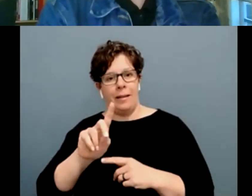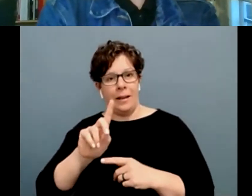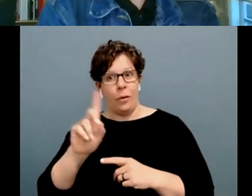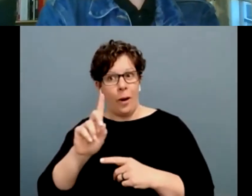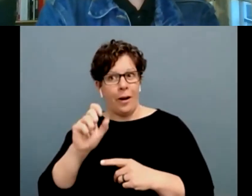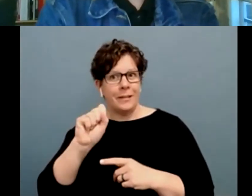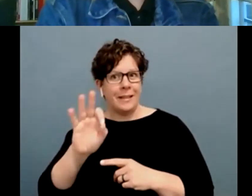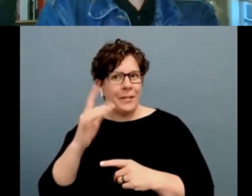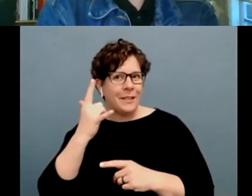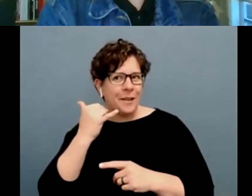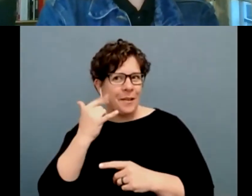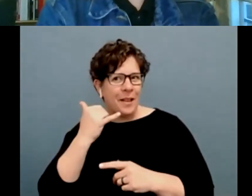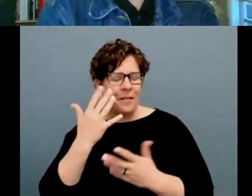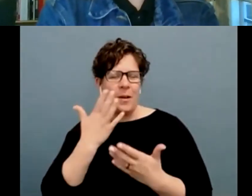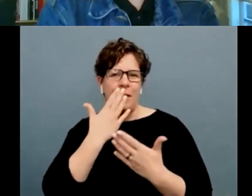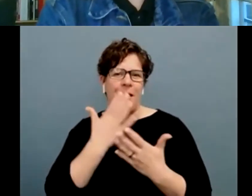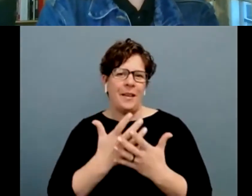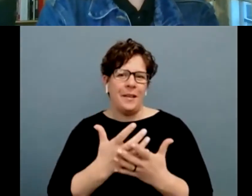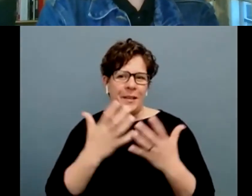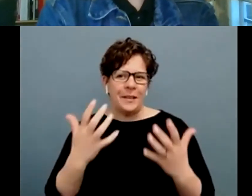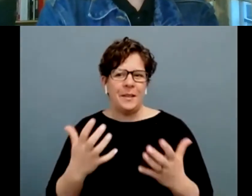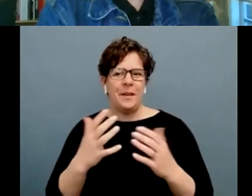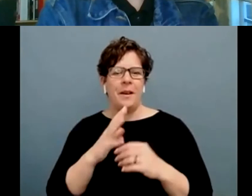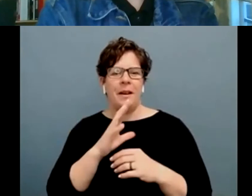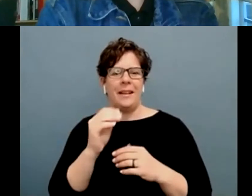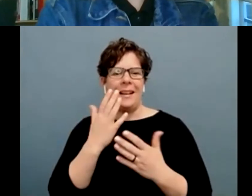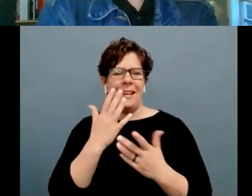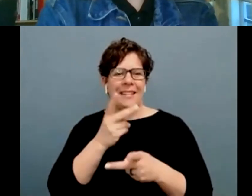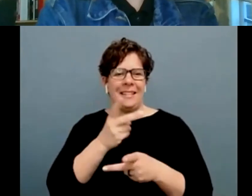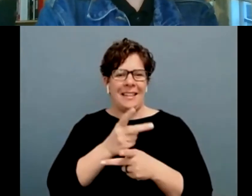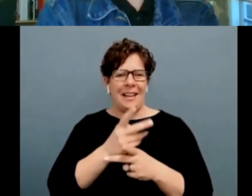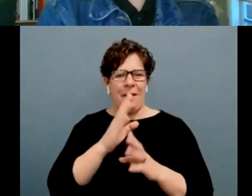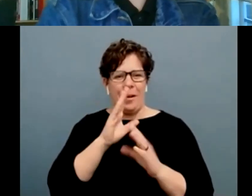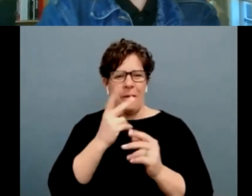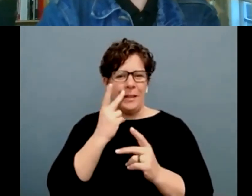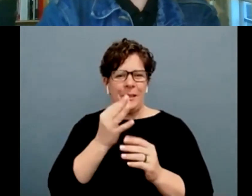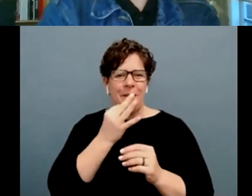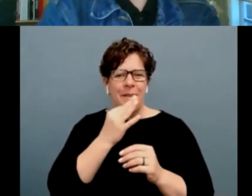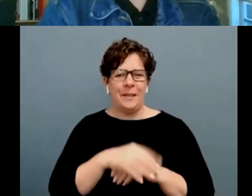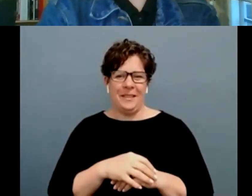So thank you so much, and be well, and we will hopefully see you soon.